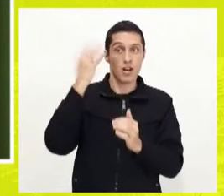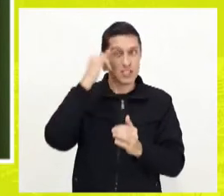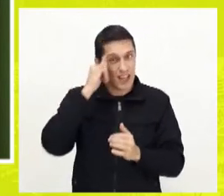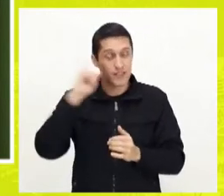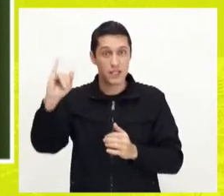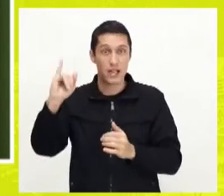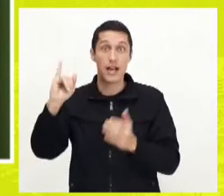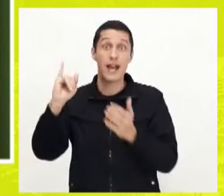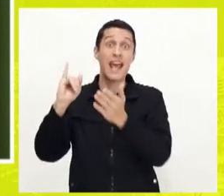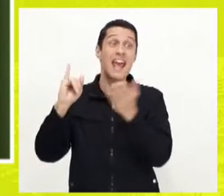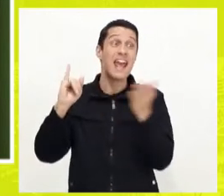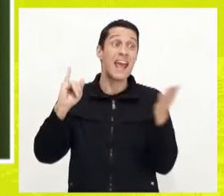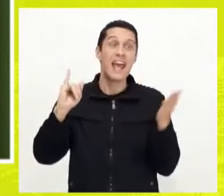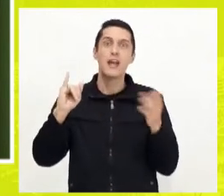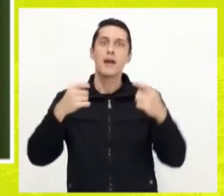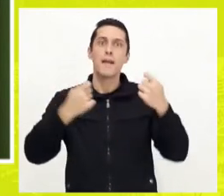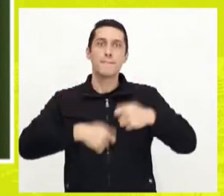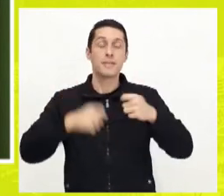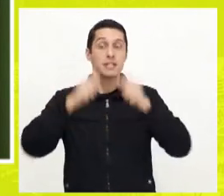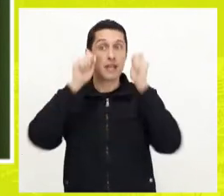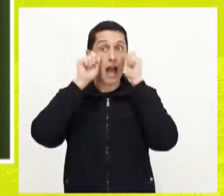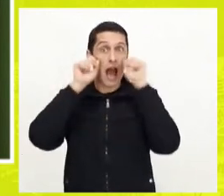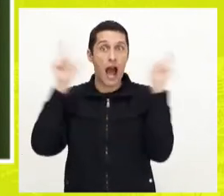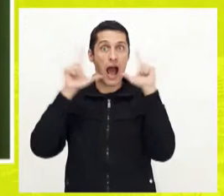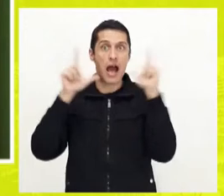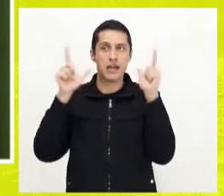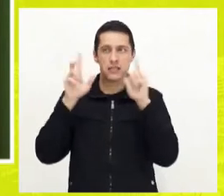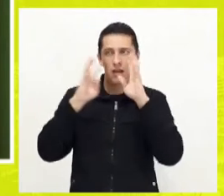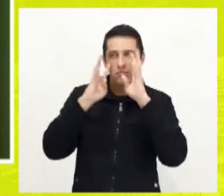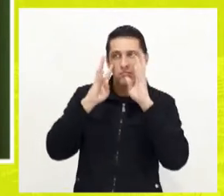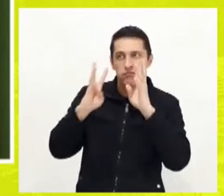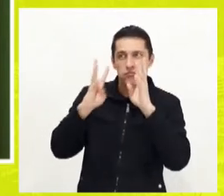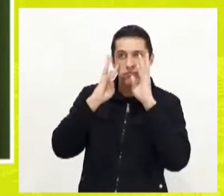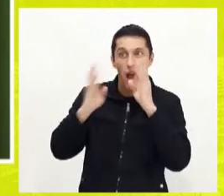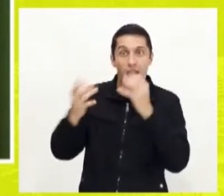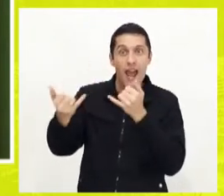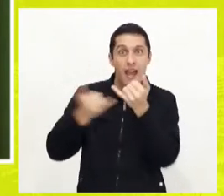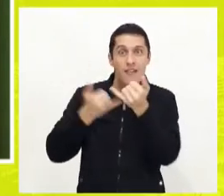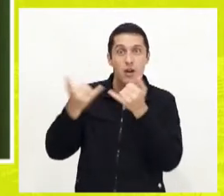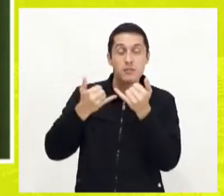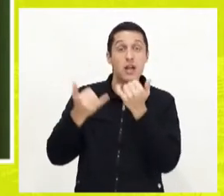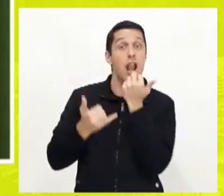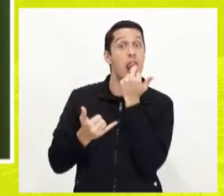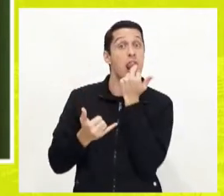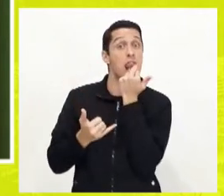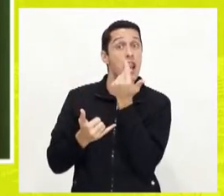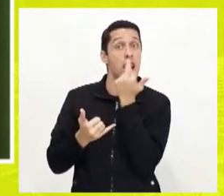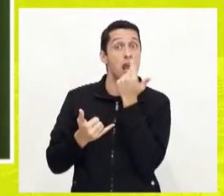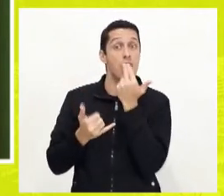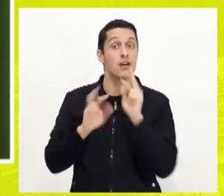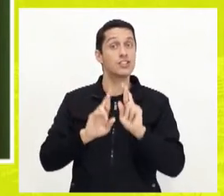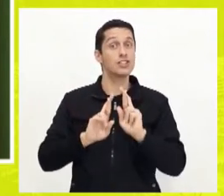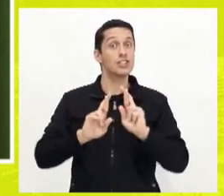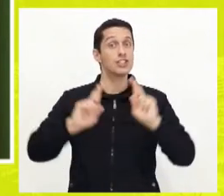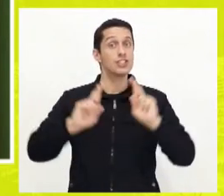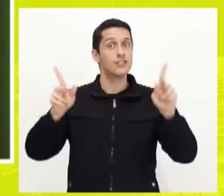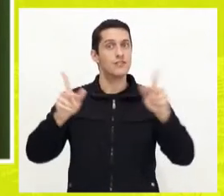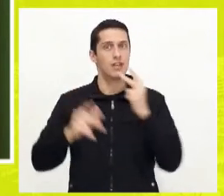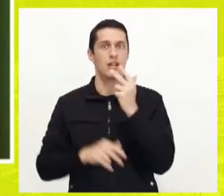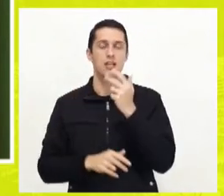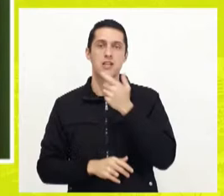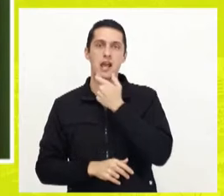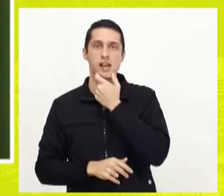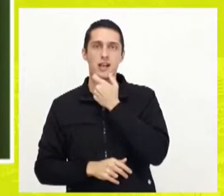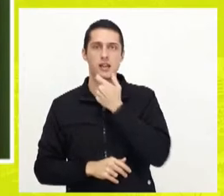misinformation in different languages other than english the investment done to fight to